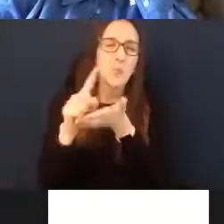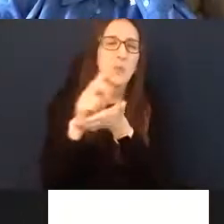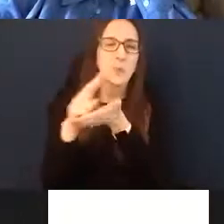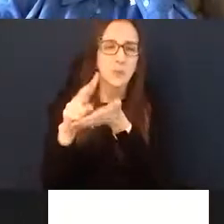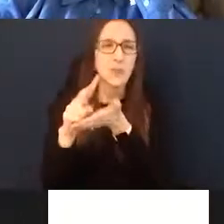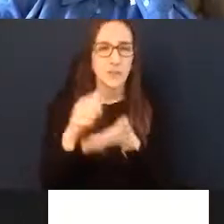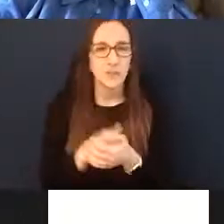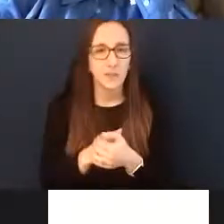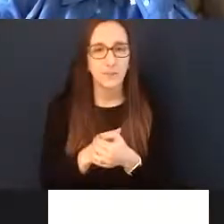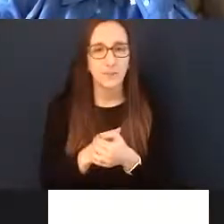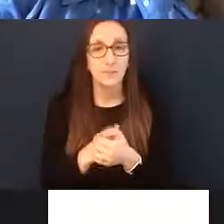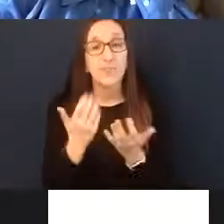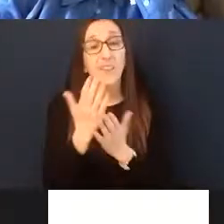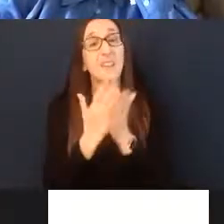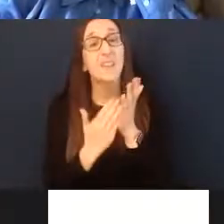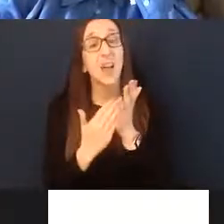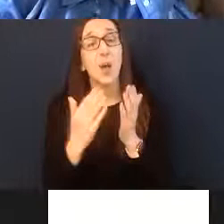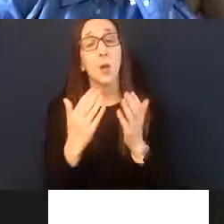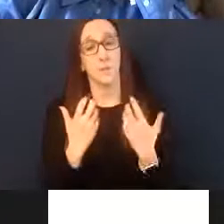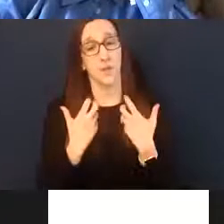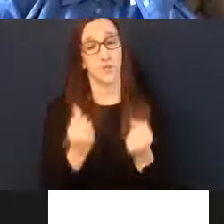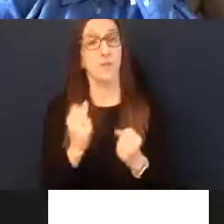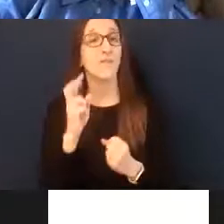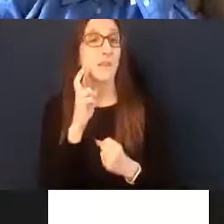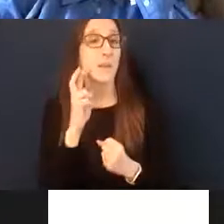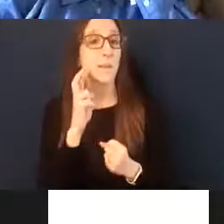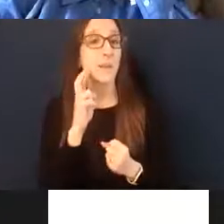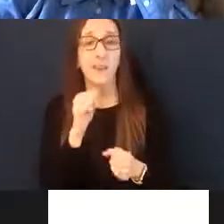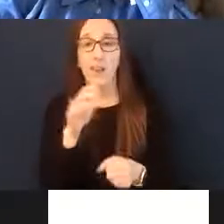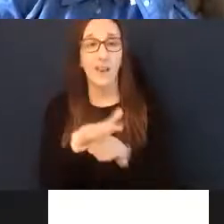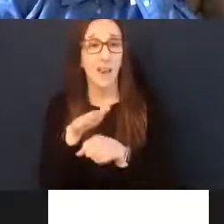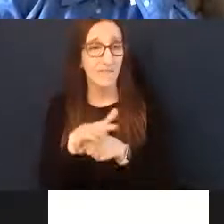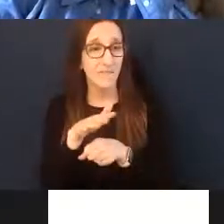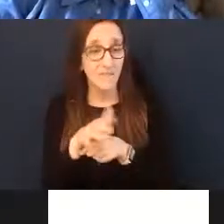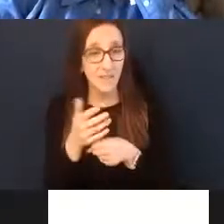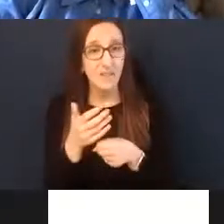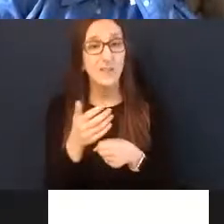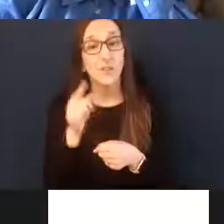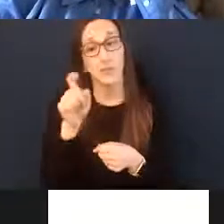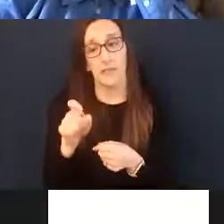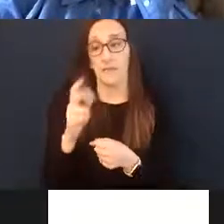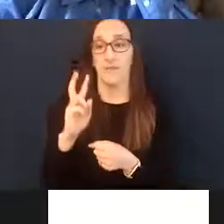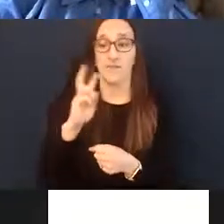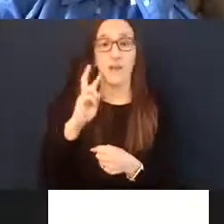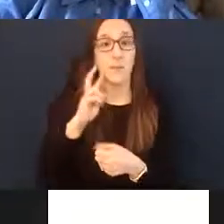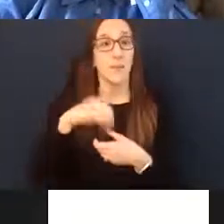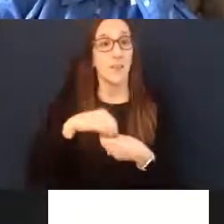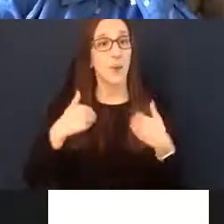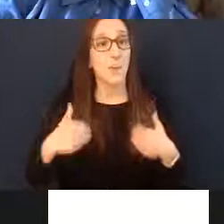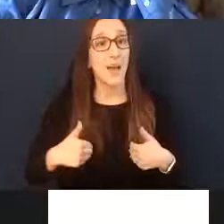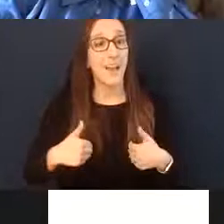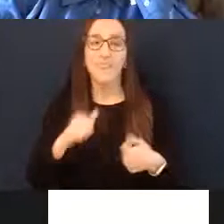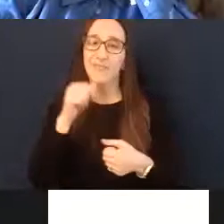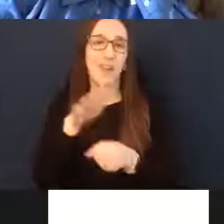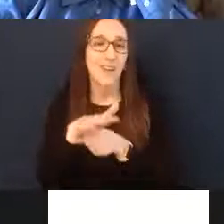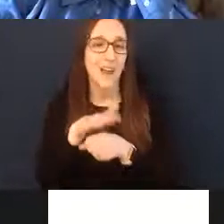nutrient deficiencies. This is when you don't have enough of a certain nutrient among your body and it's having